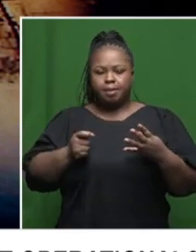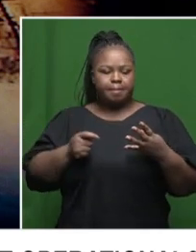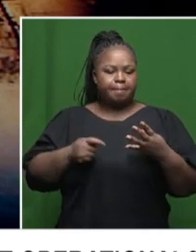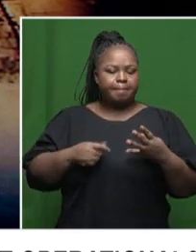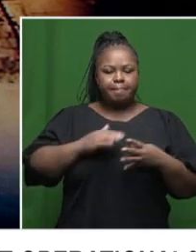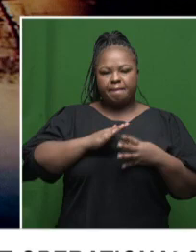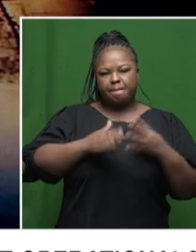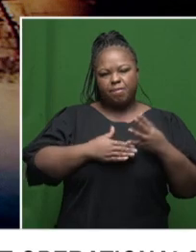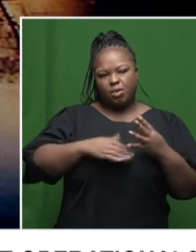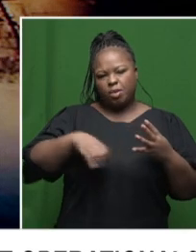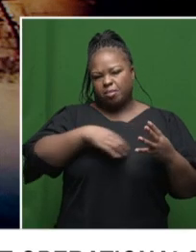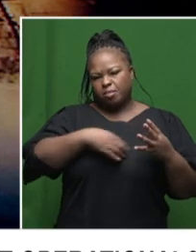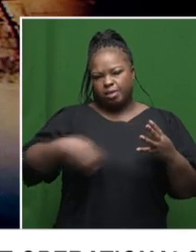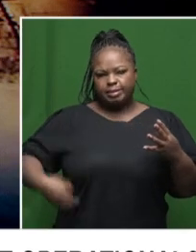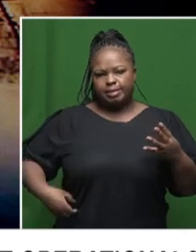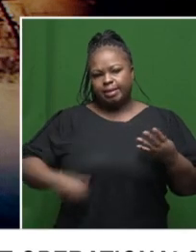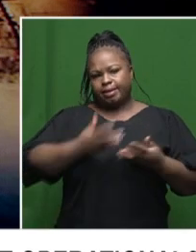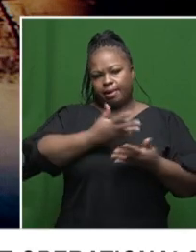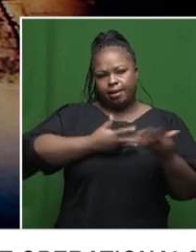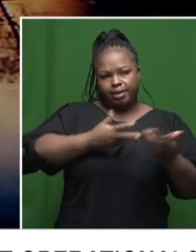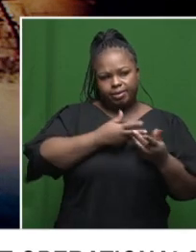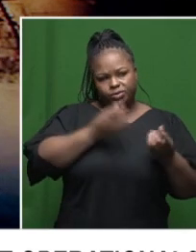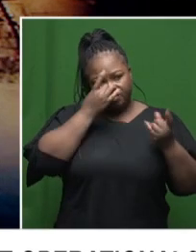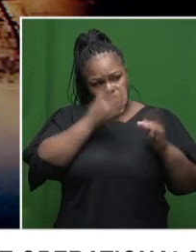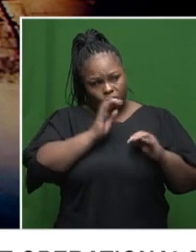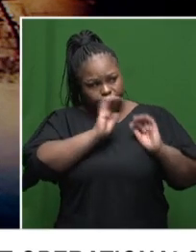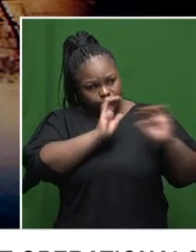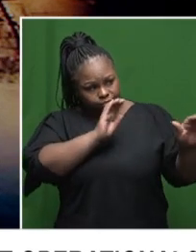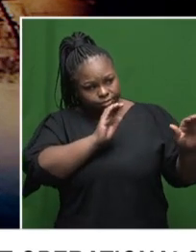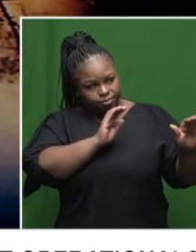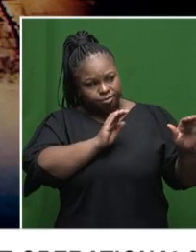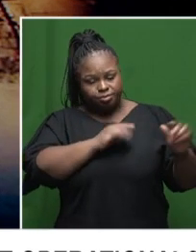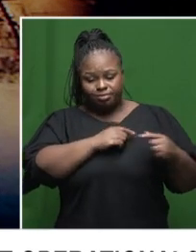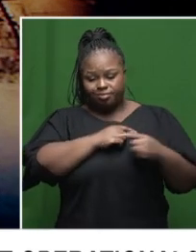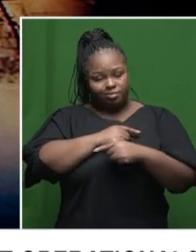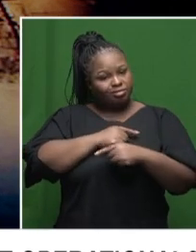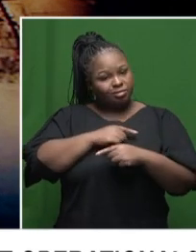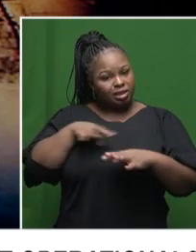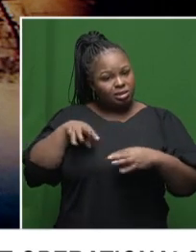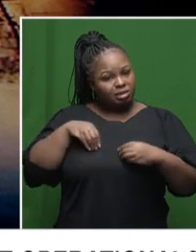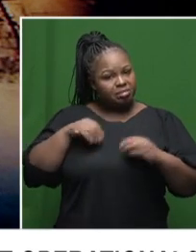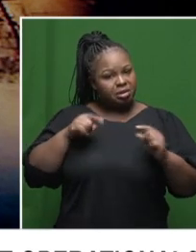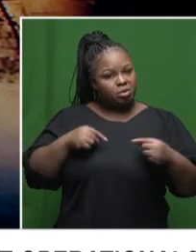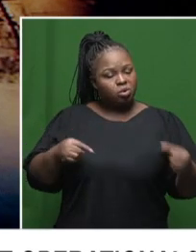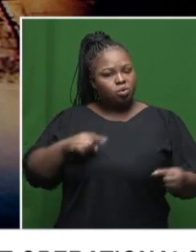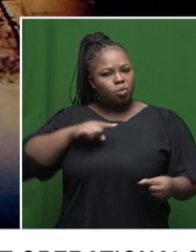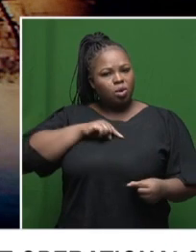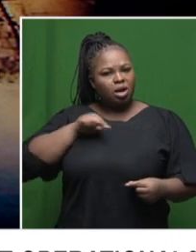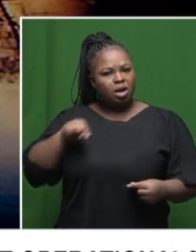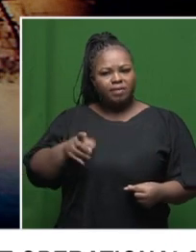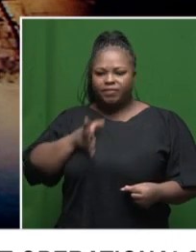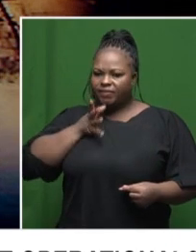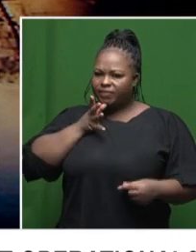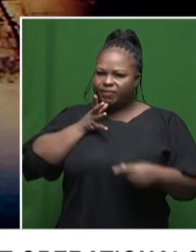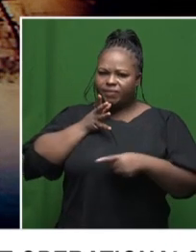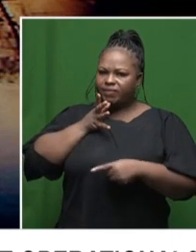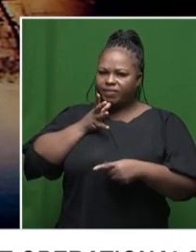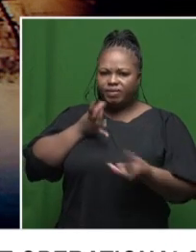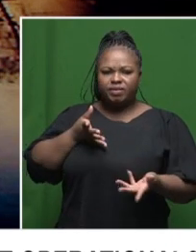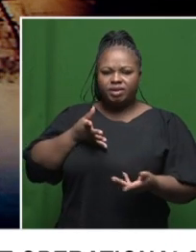Kenyatta, to say, listen, this is just unacceptable. I mean, the levels of vaccination on the continent